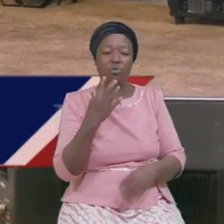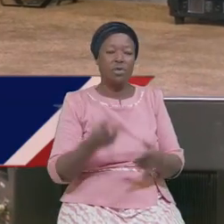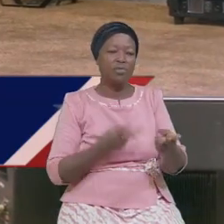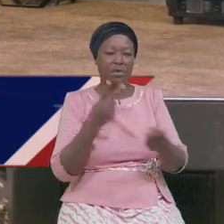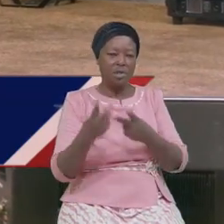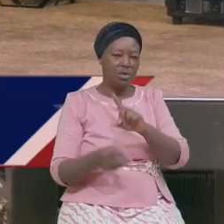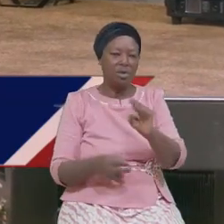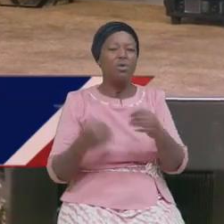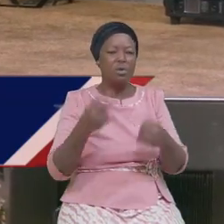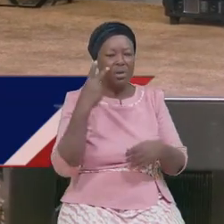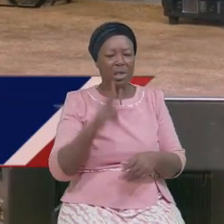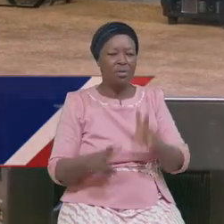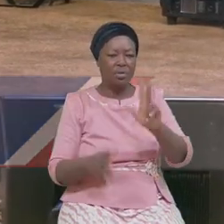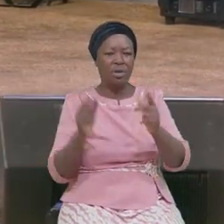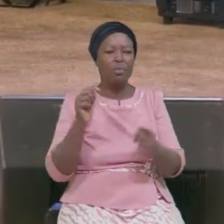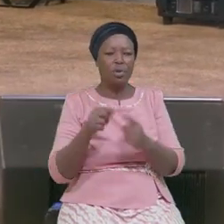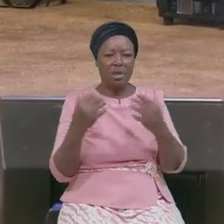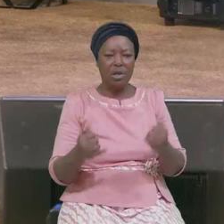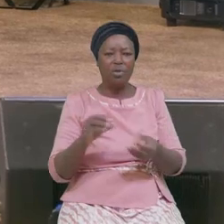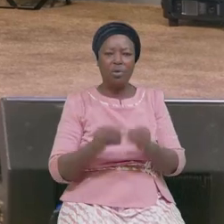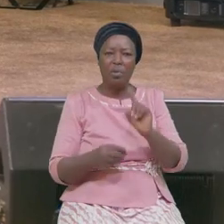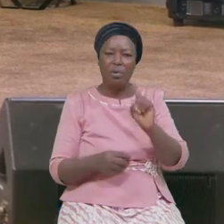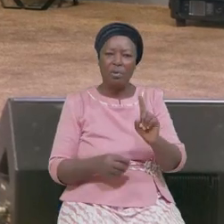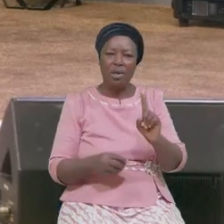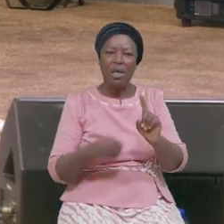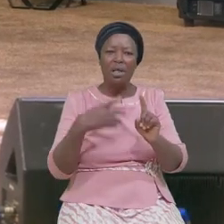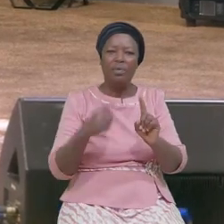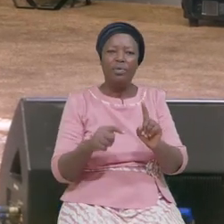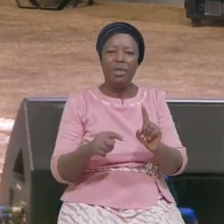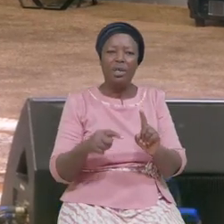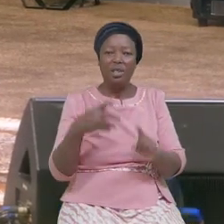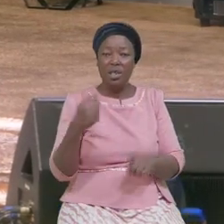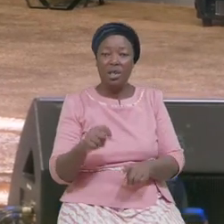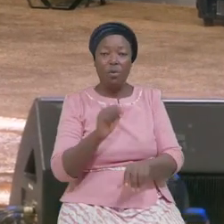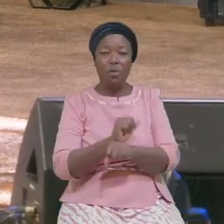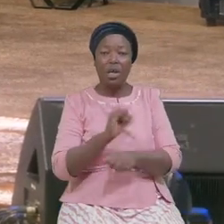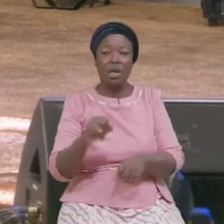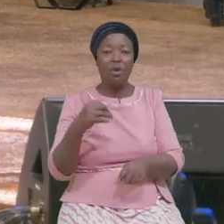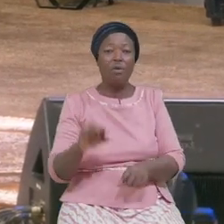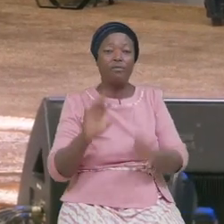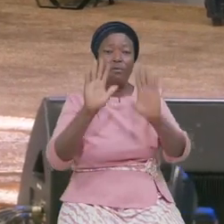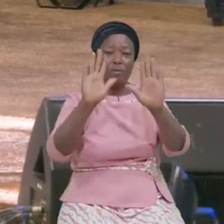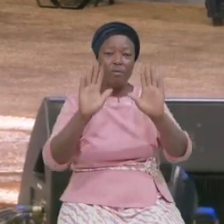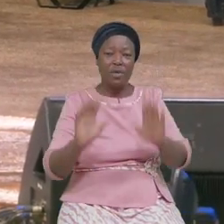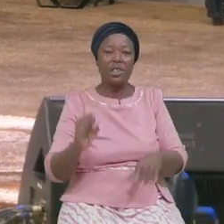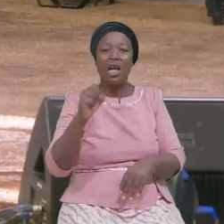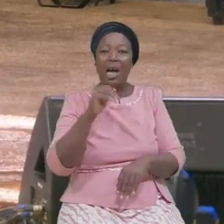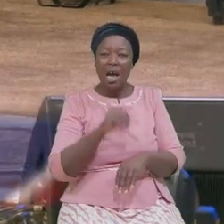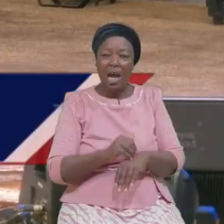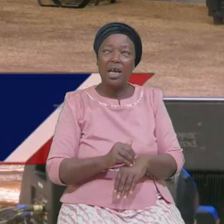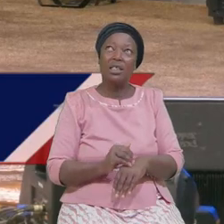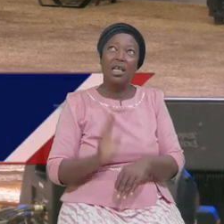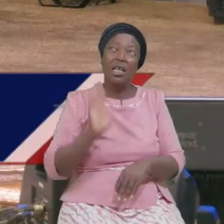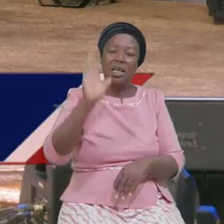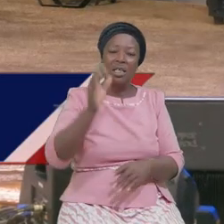at 3 points here. Number one, the working of wonders at his